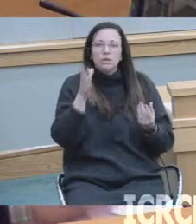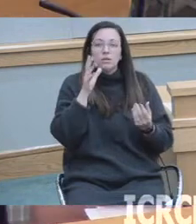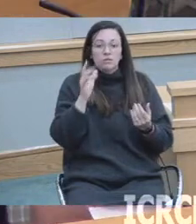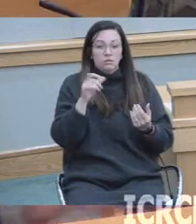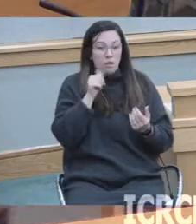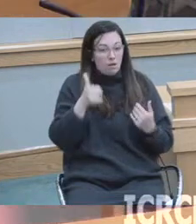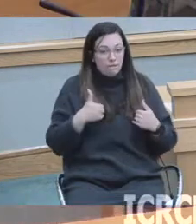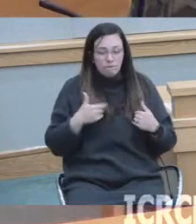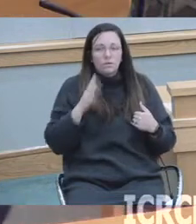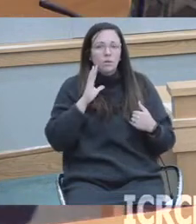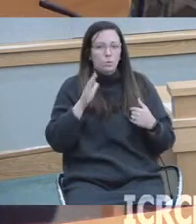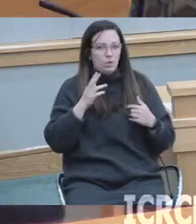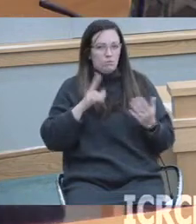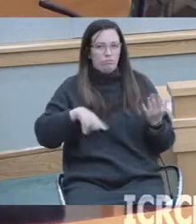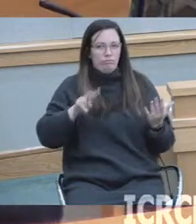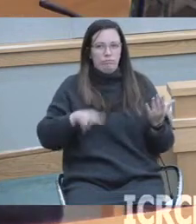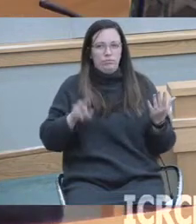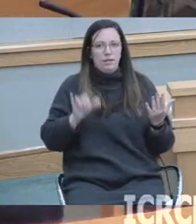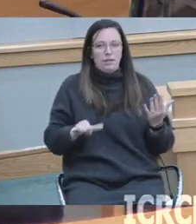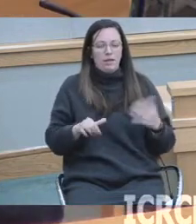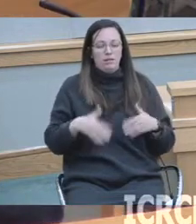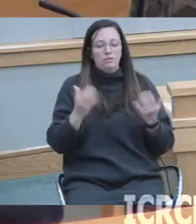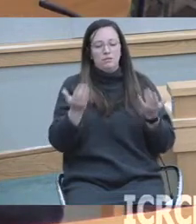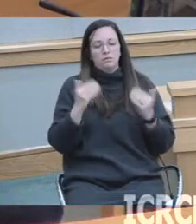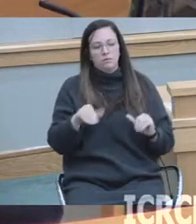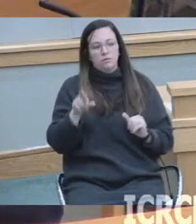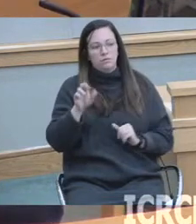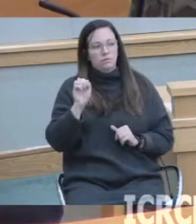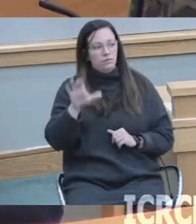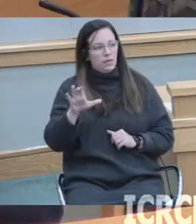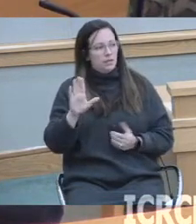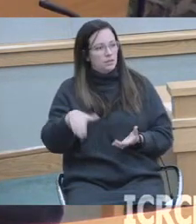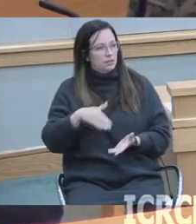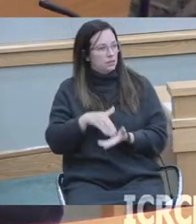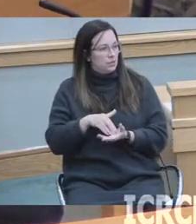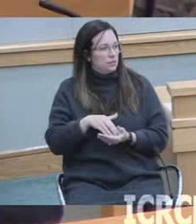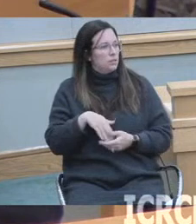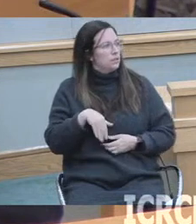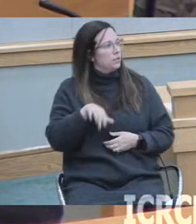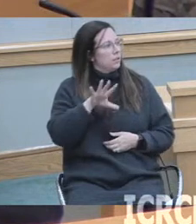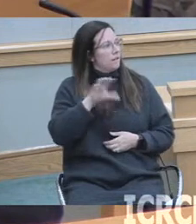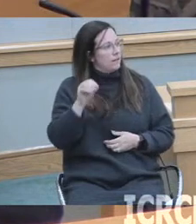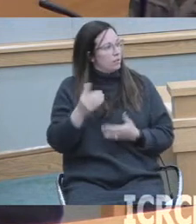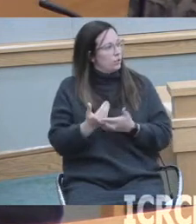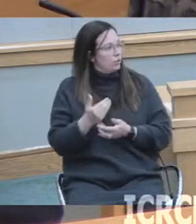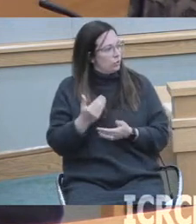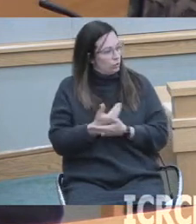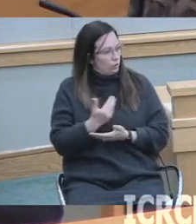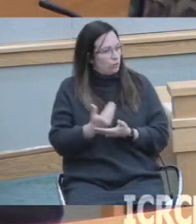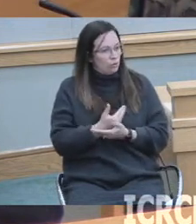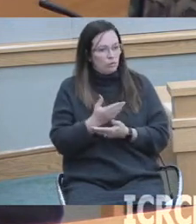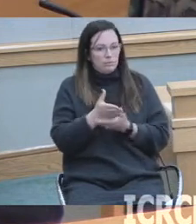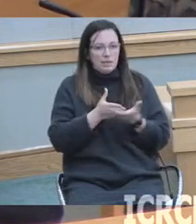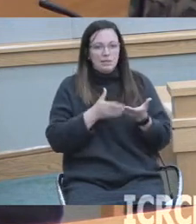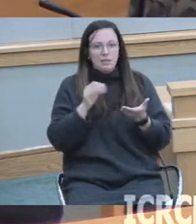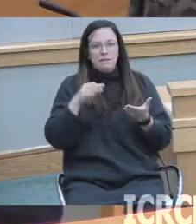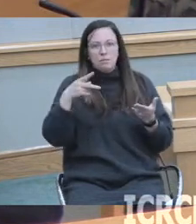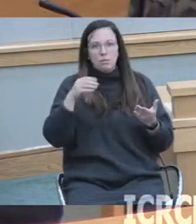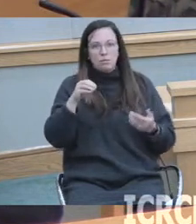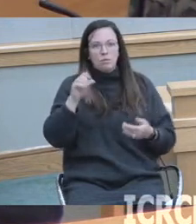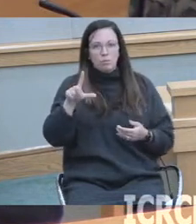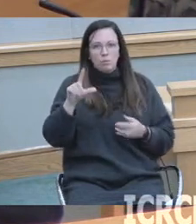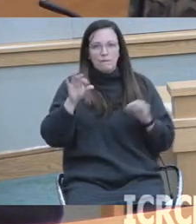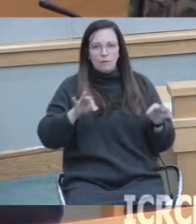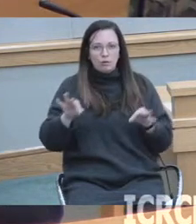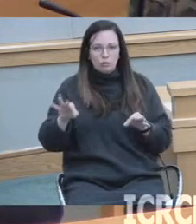reviewing. Rec Center, 50 new pieces of pool furniture for the pool deck have been ordered